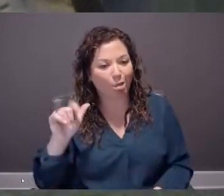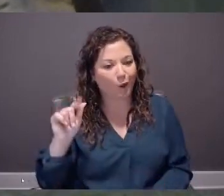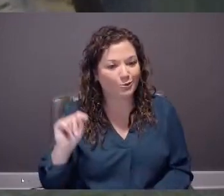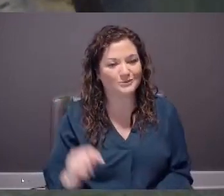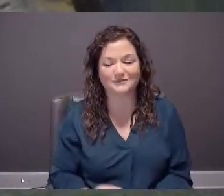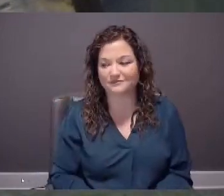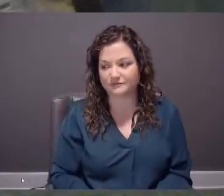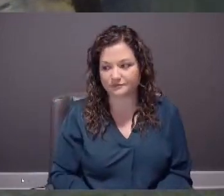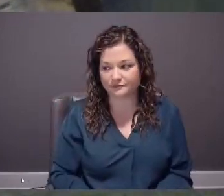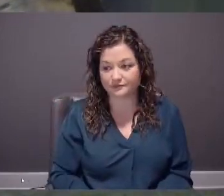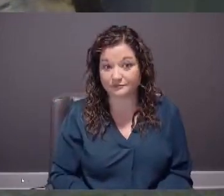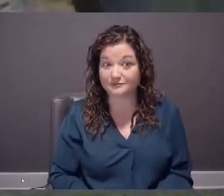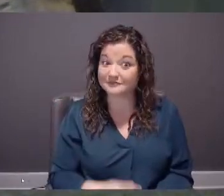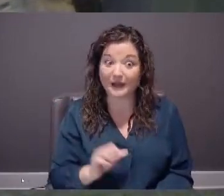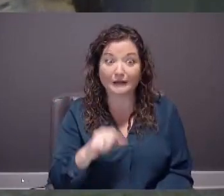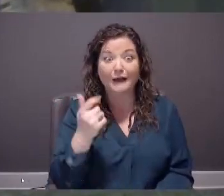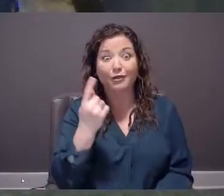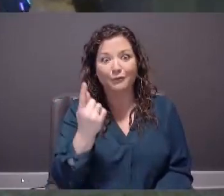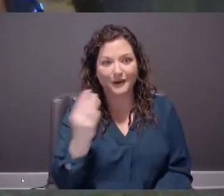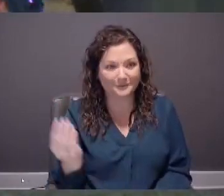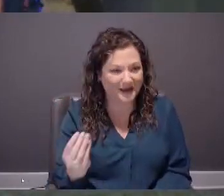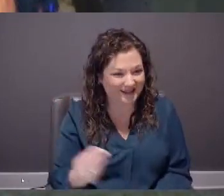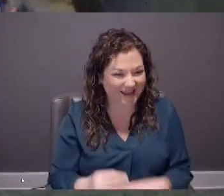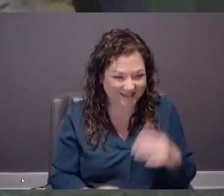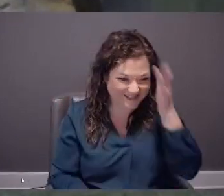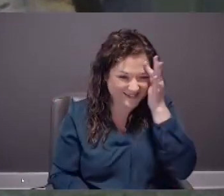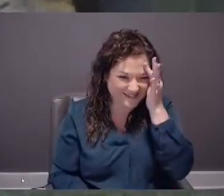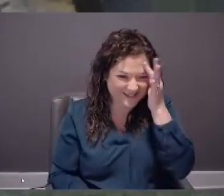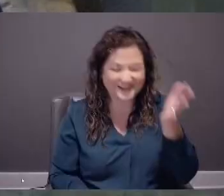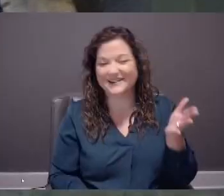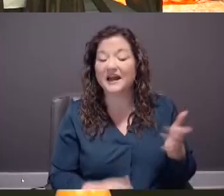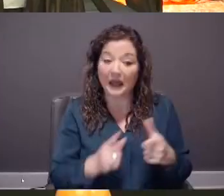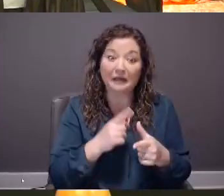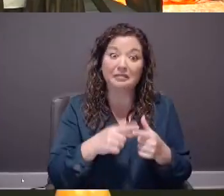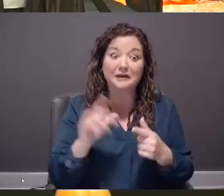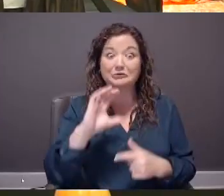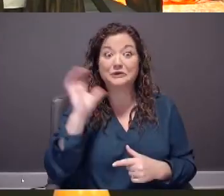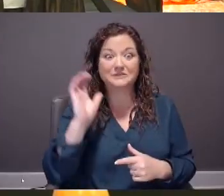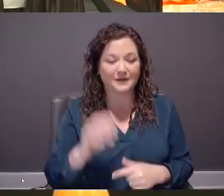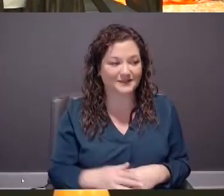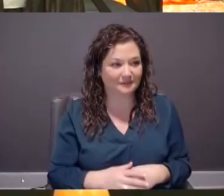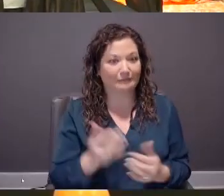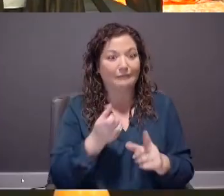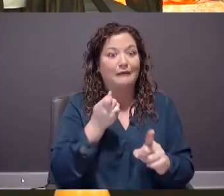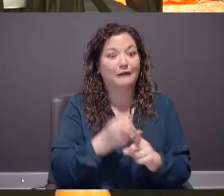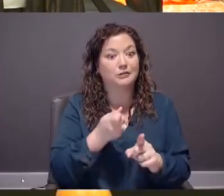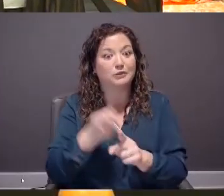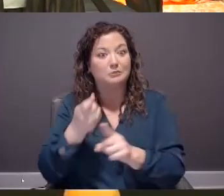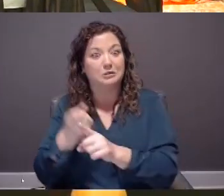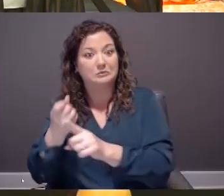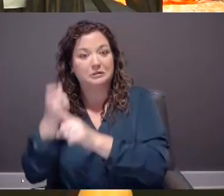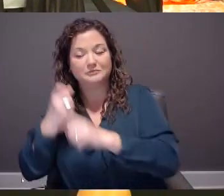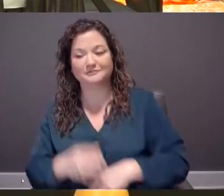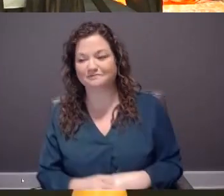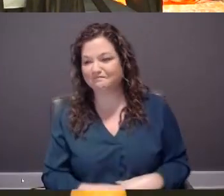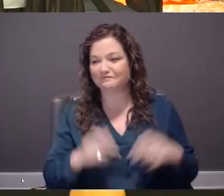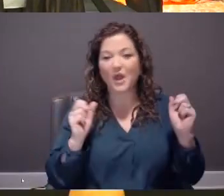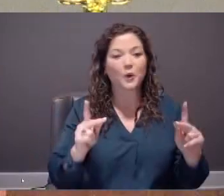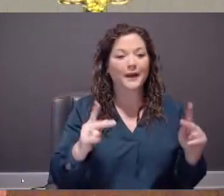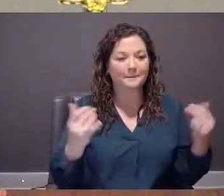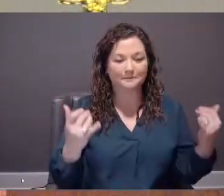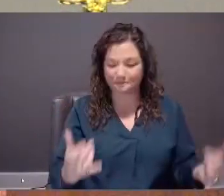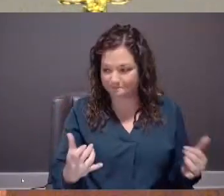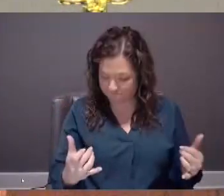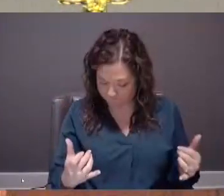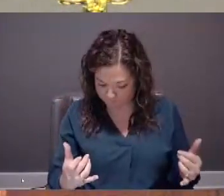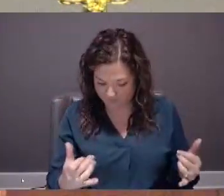got another one coming up Monday and then Christmas. They keep coming. All right, we will now recess the work session and